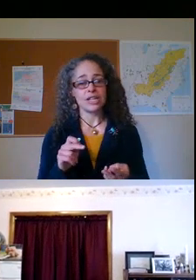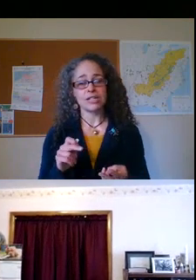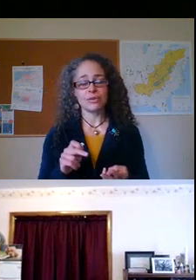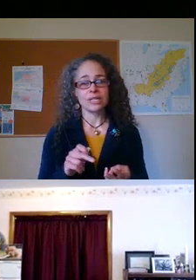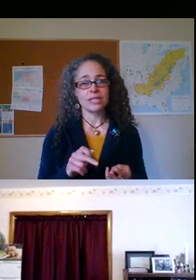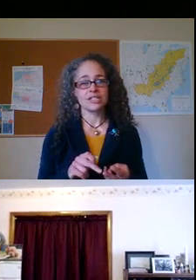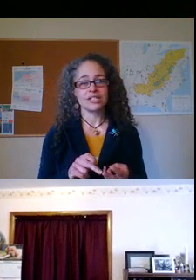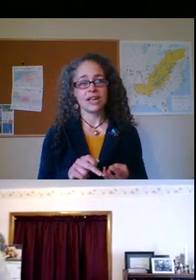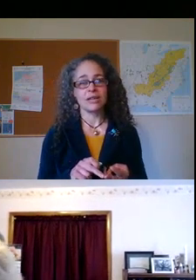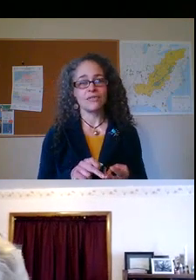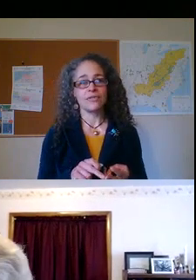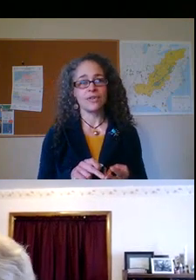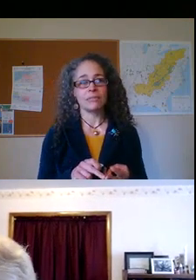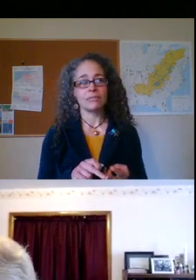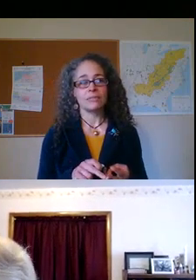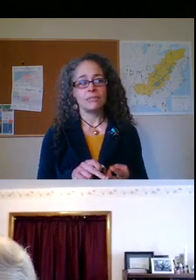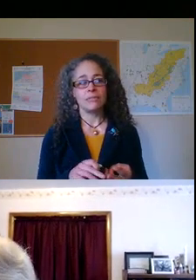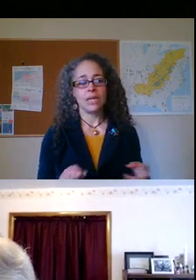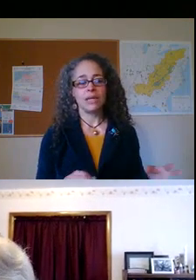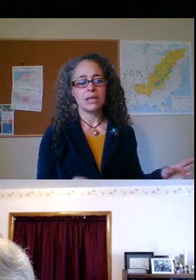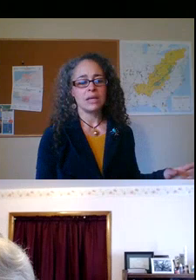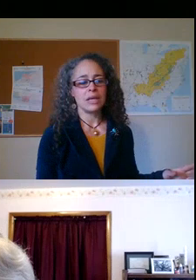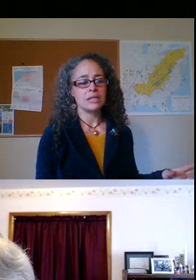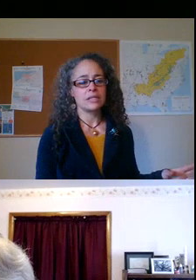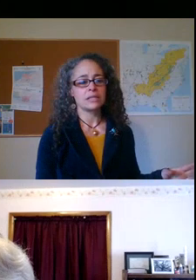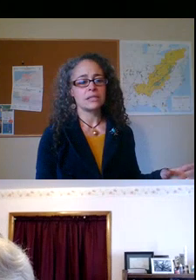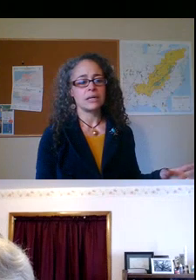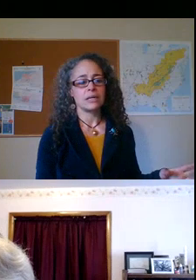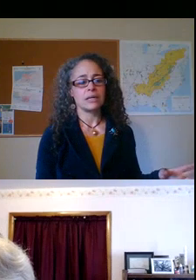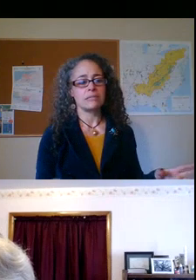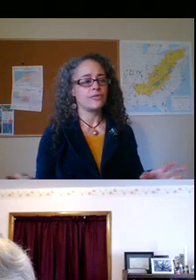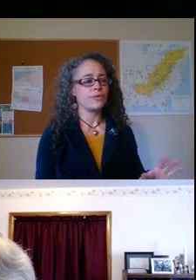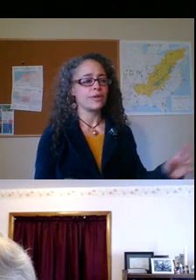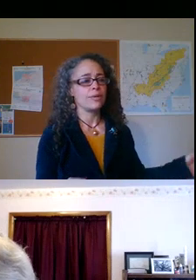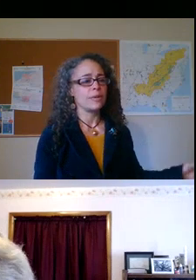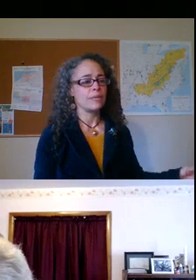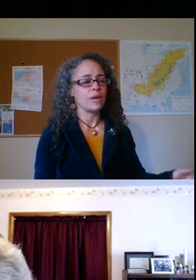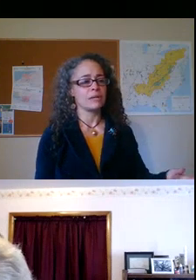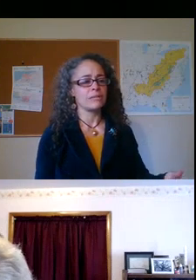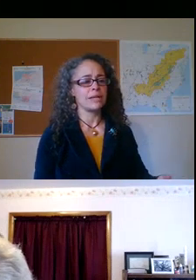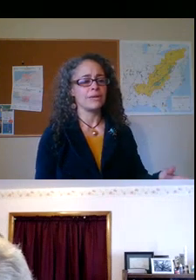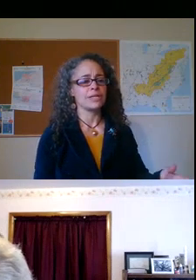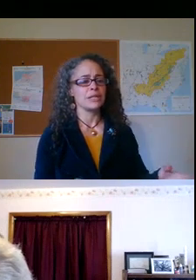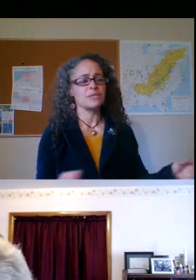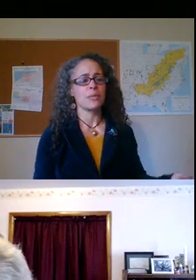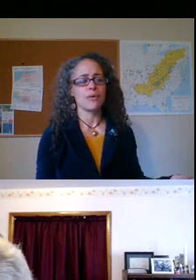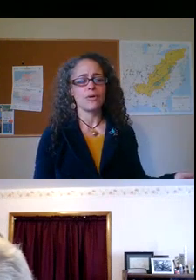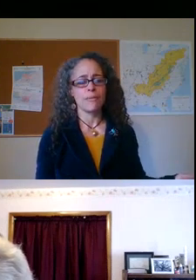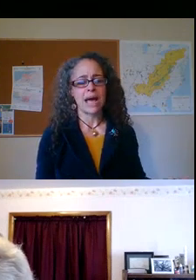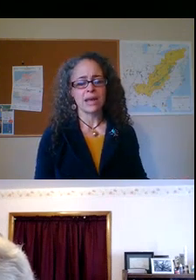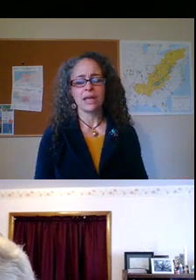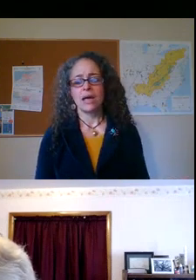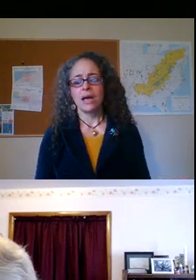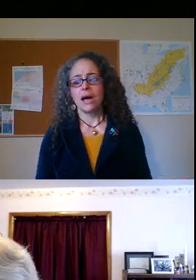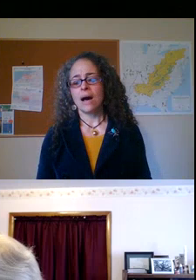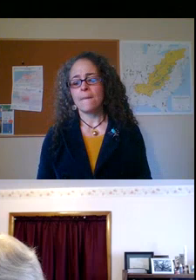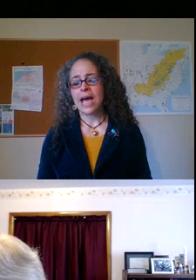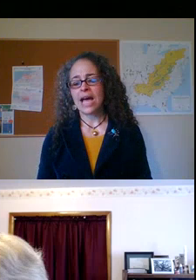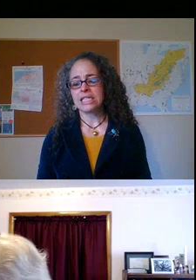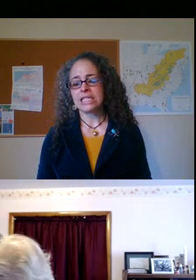construction project, or is this just kind of meeting the needs for the equipment? And it's more